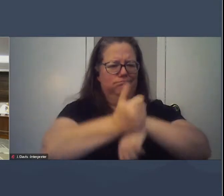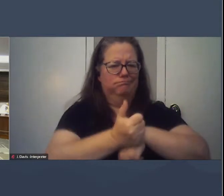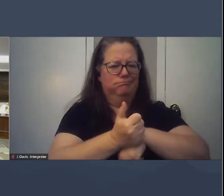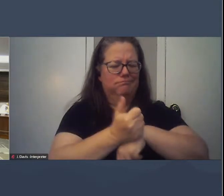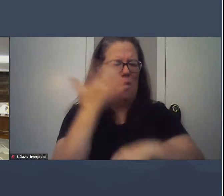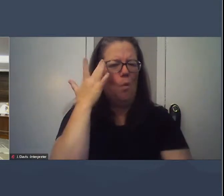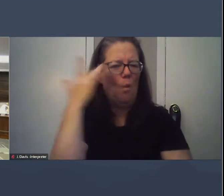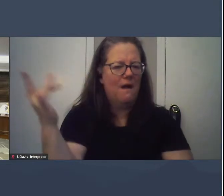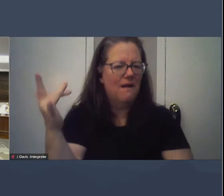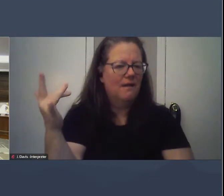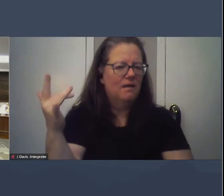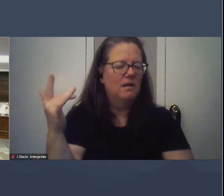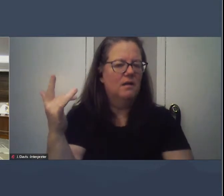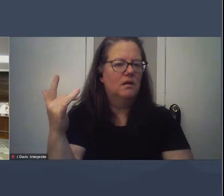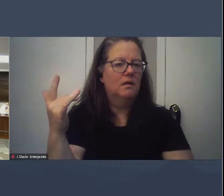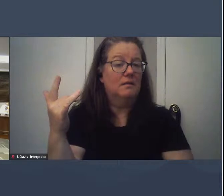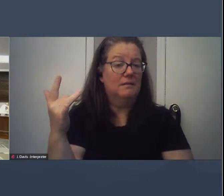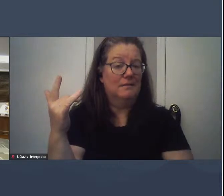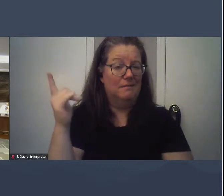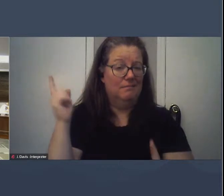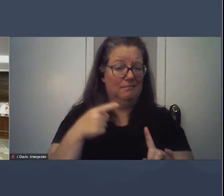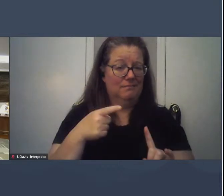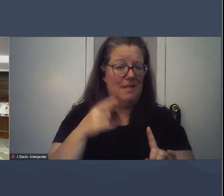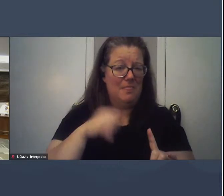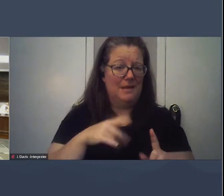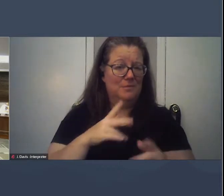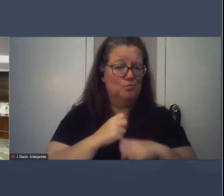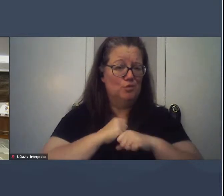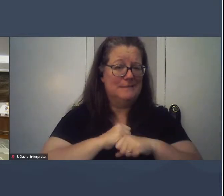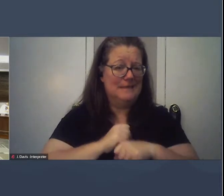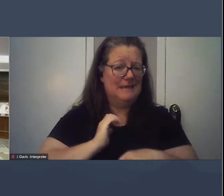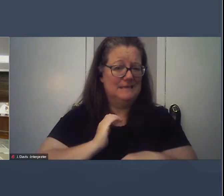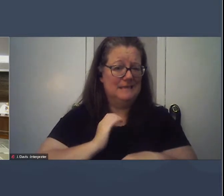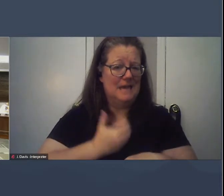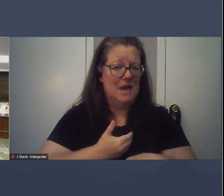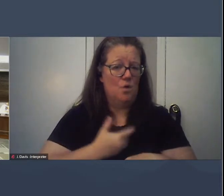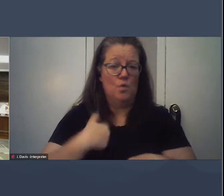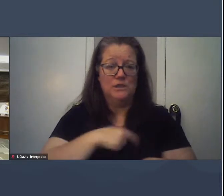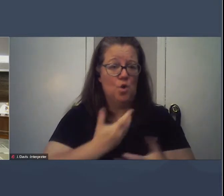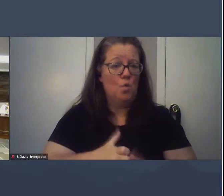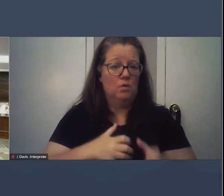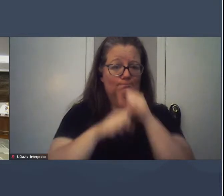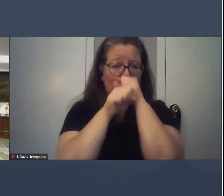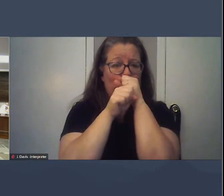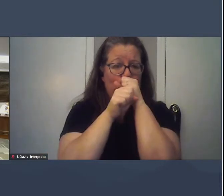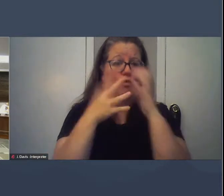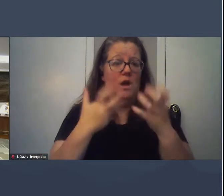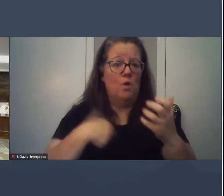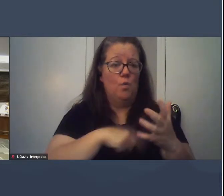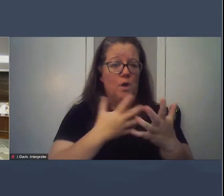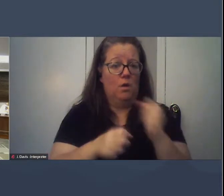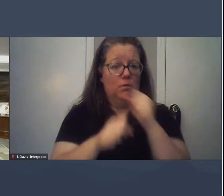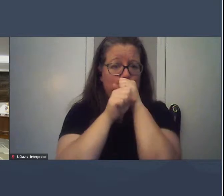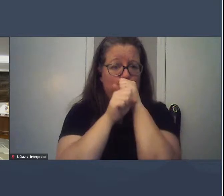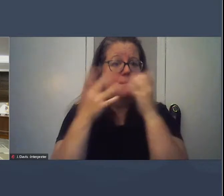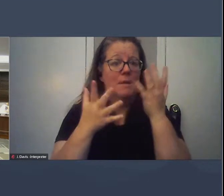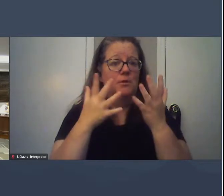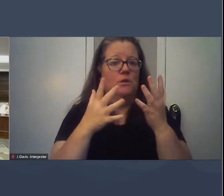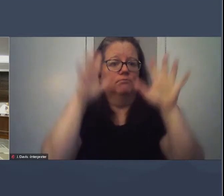what are we really doing? And so if we really want to protect this and we don't want it out, maybe we ought to be taking our signs down.